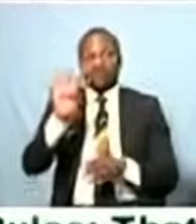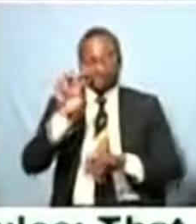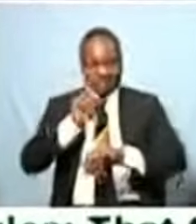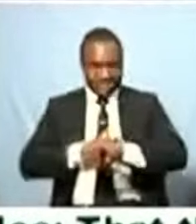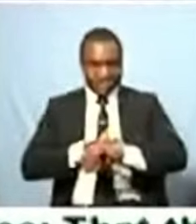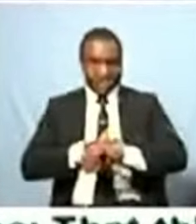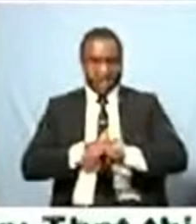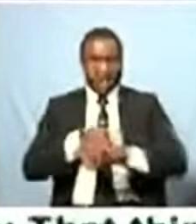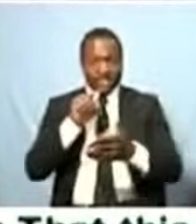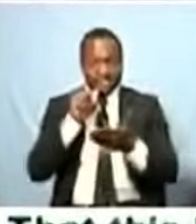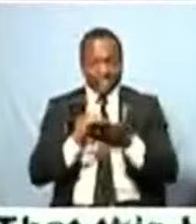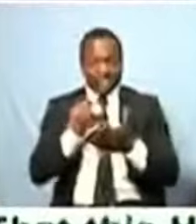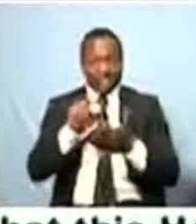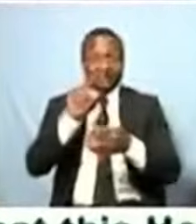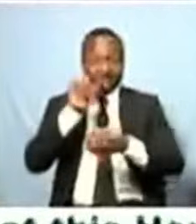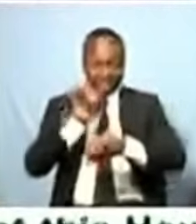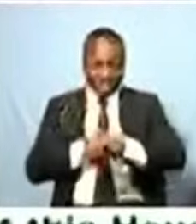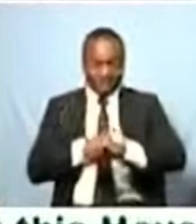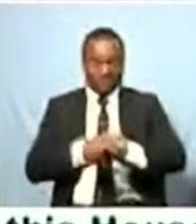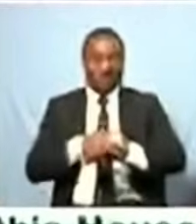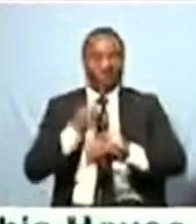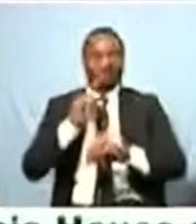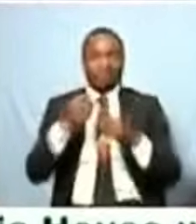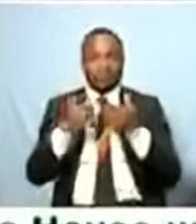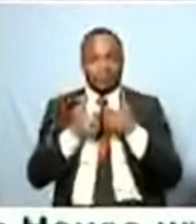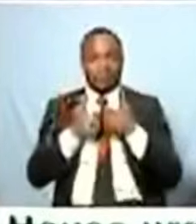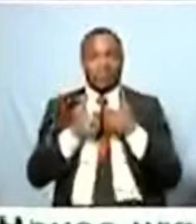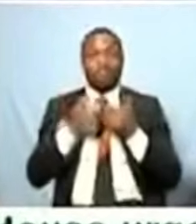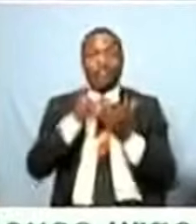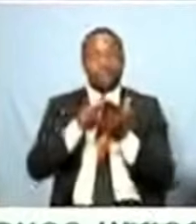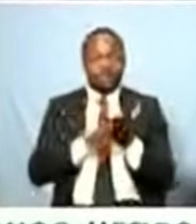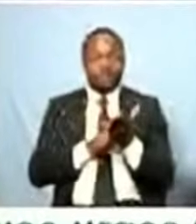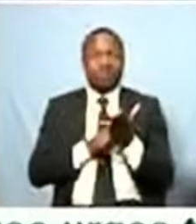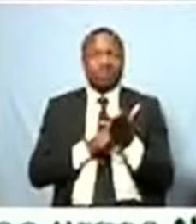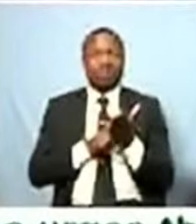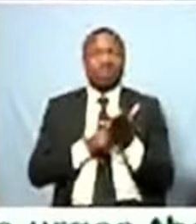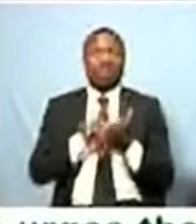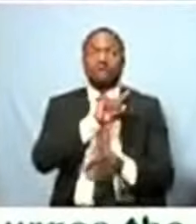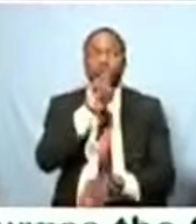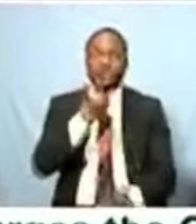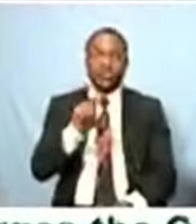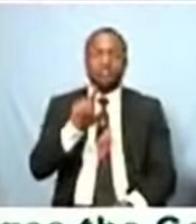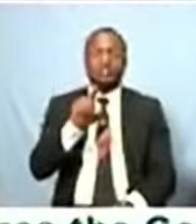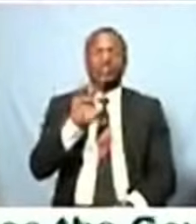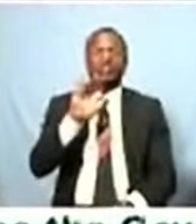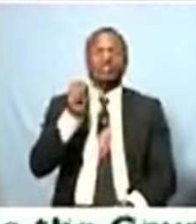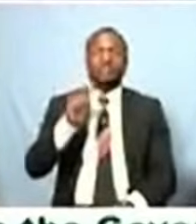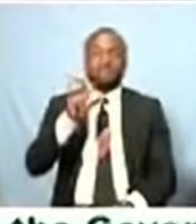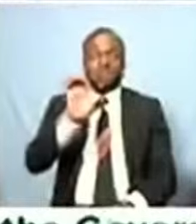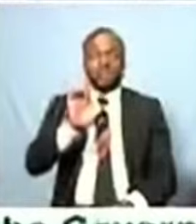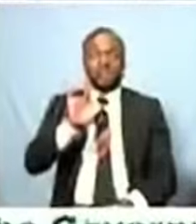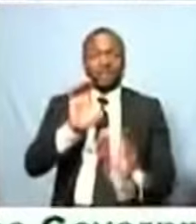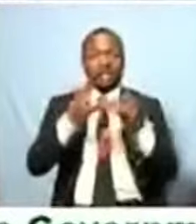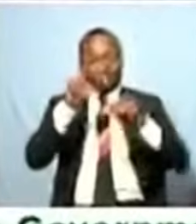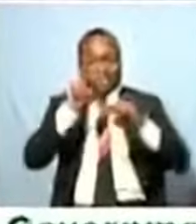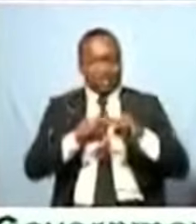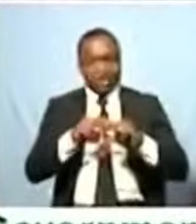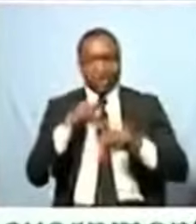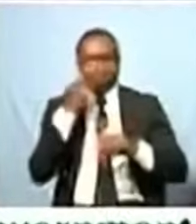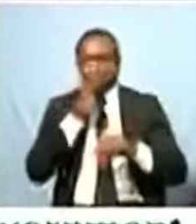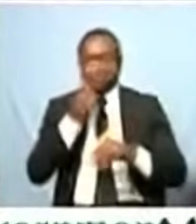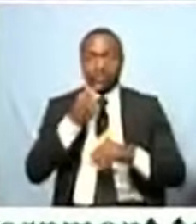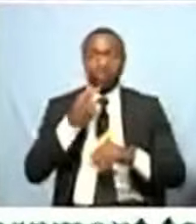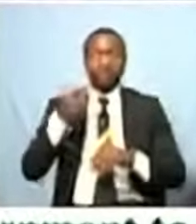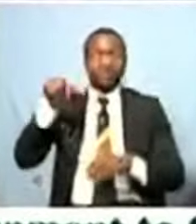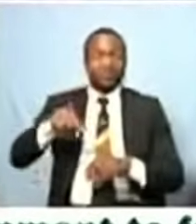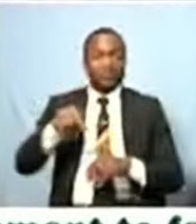and this attempt, Madam Speaker, will have conditions. The Ziali Council will sit, they will decide who qualifies for the fourth